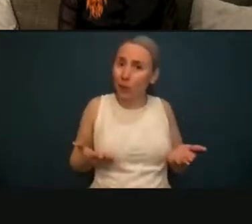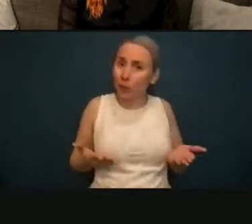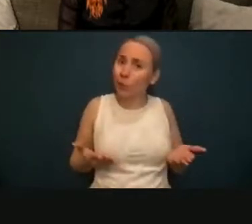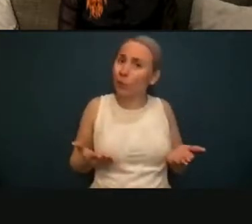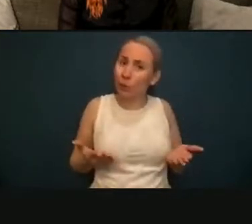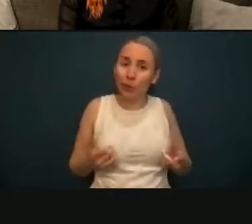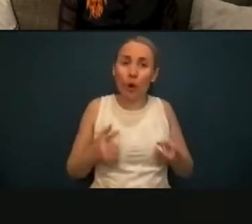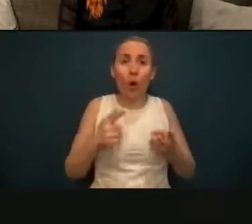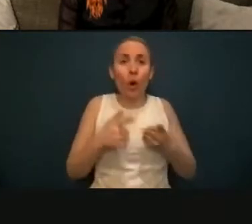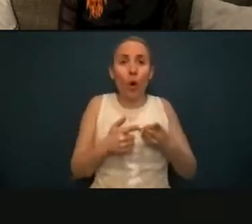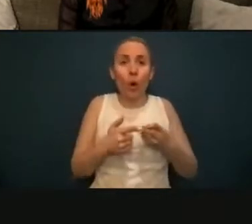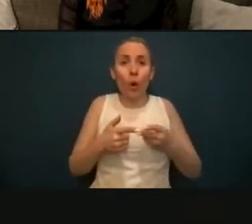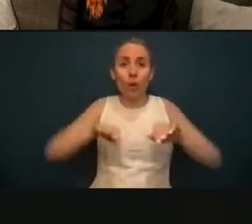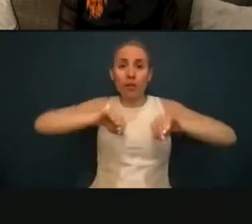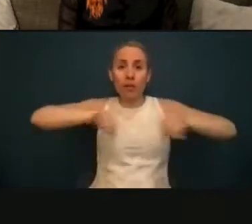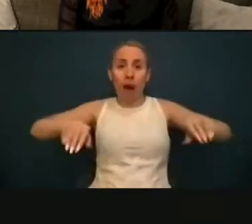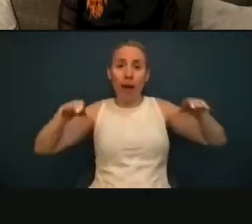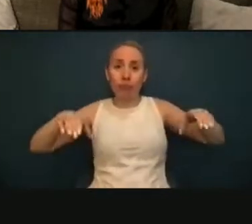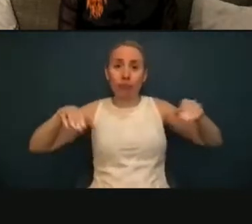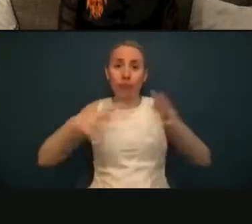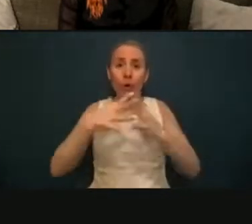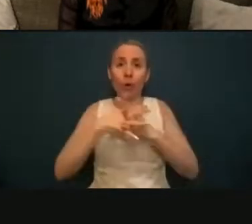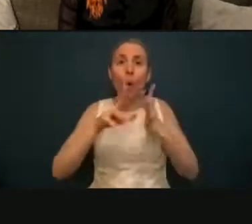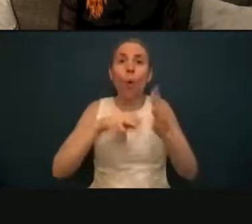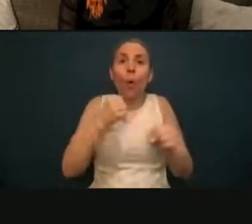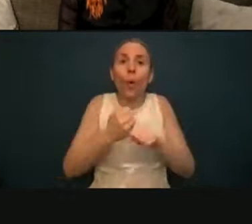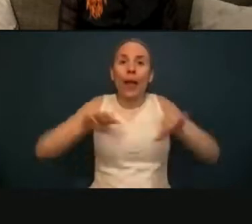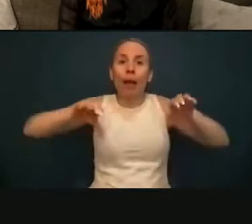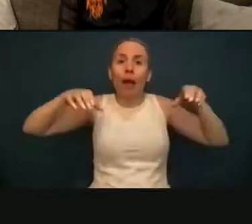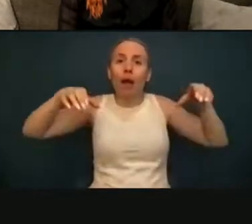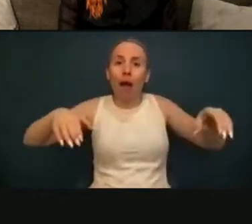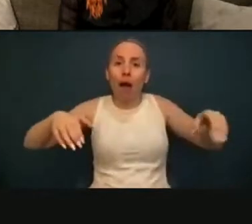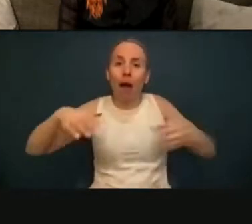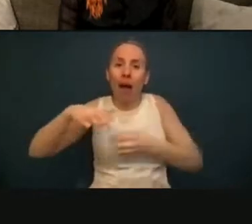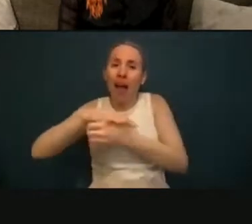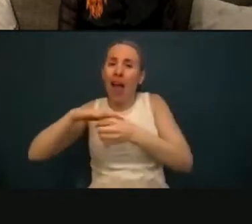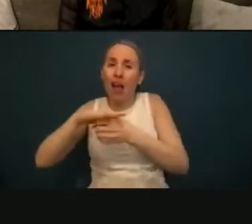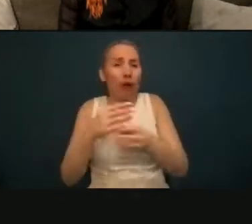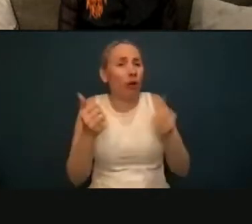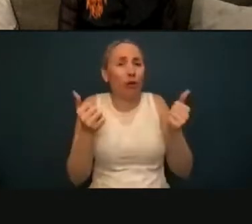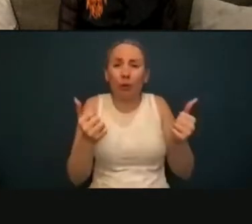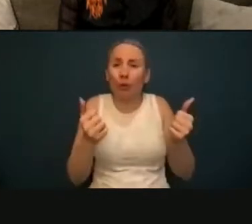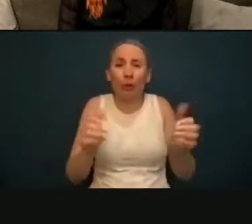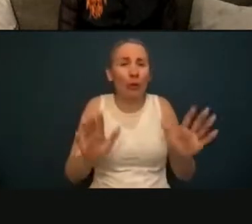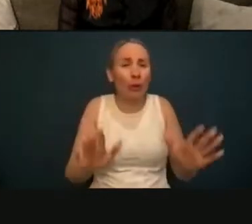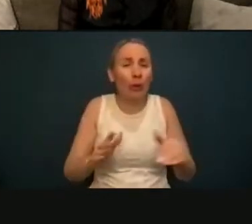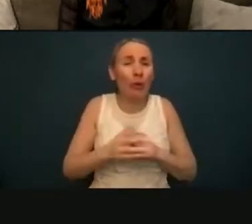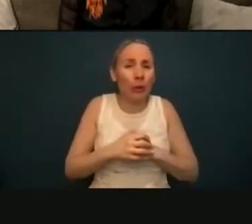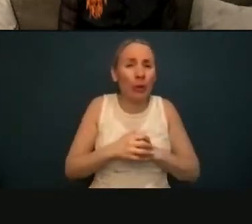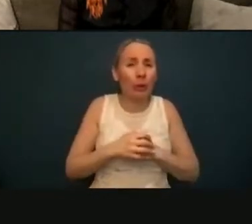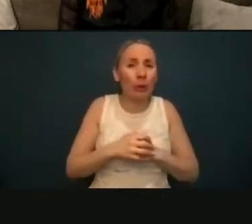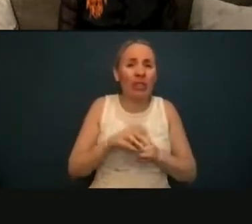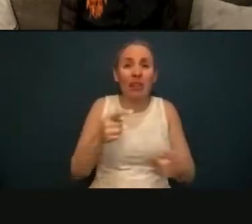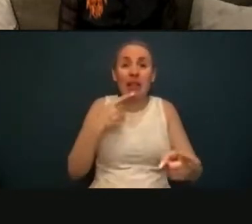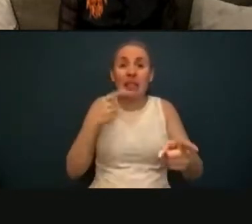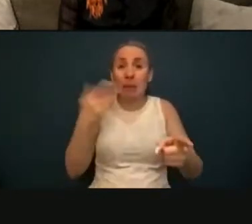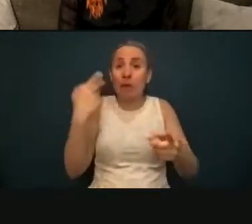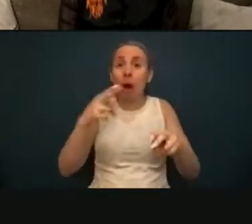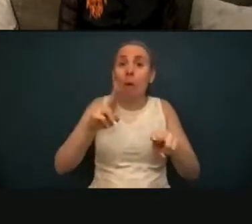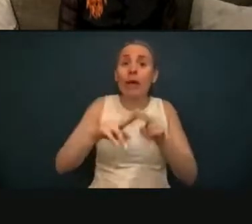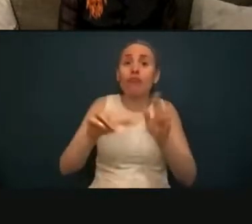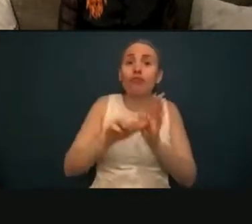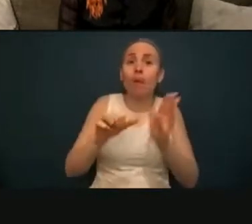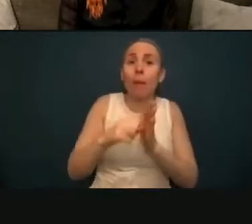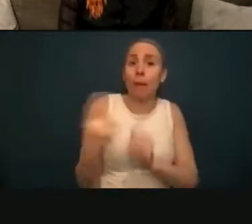has not been great, so there were lights, and they always kind of said, you know, if there's any problems, come and speak to the